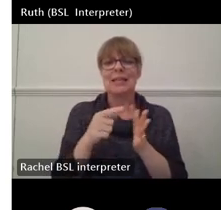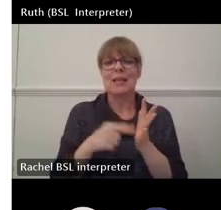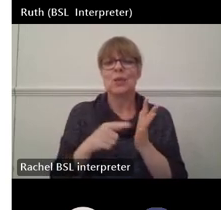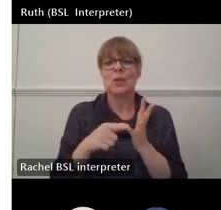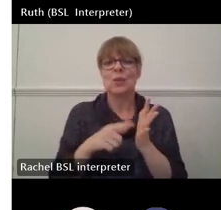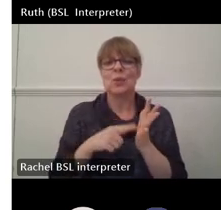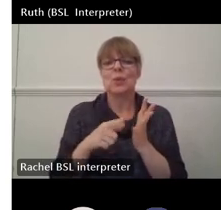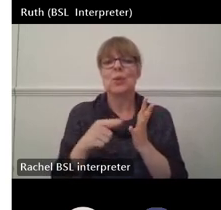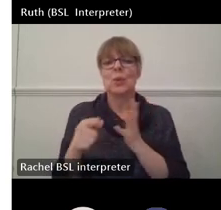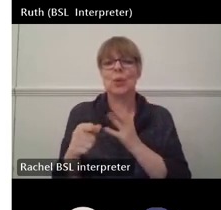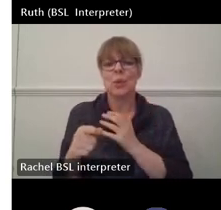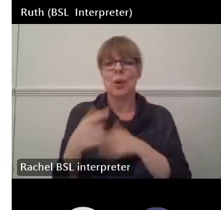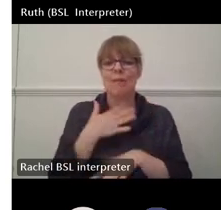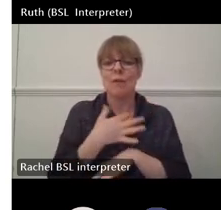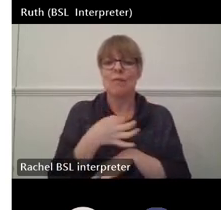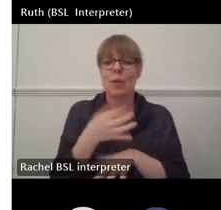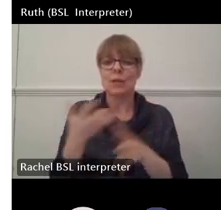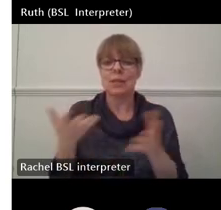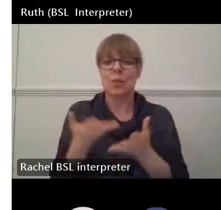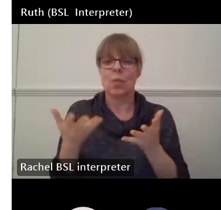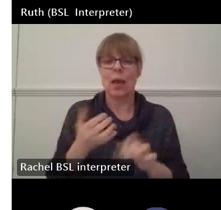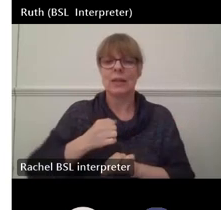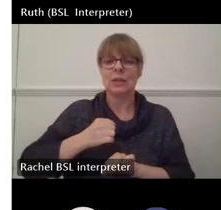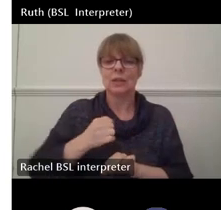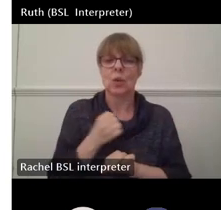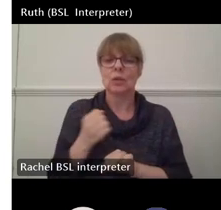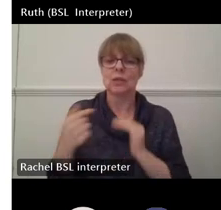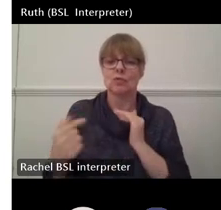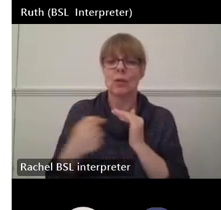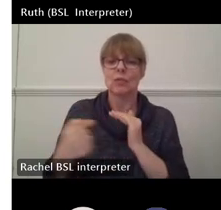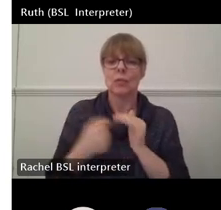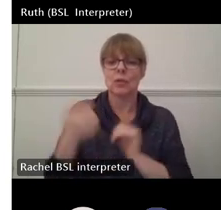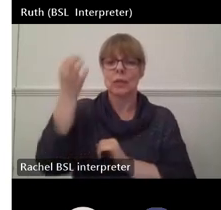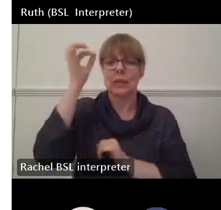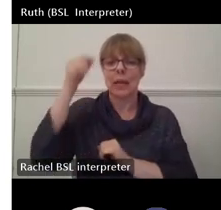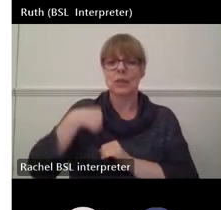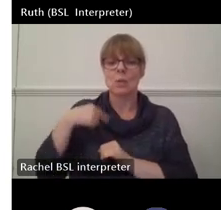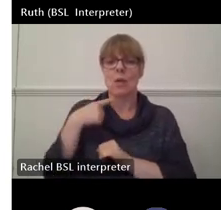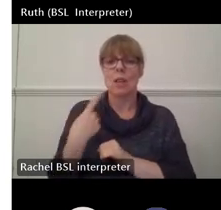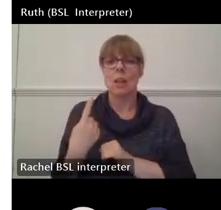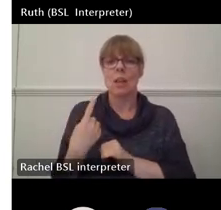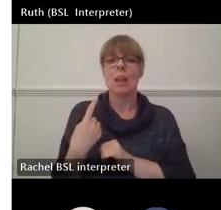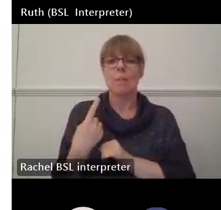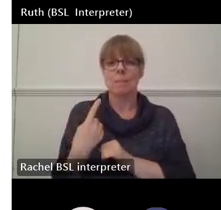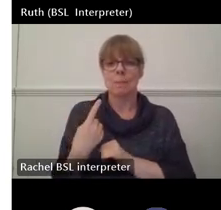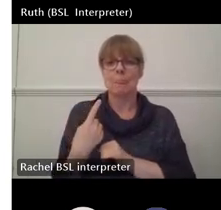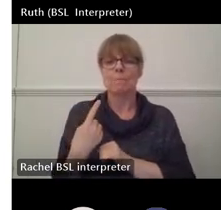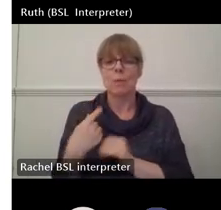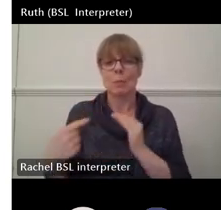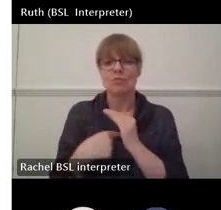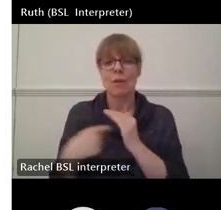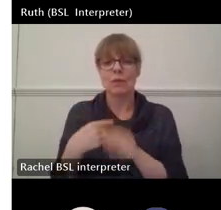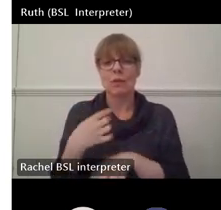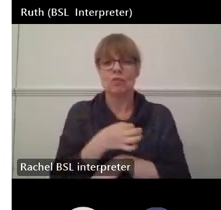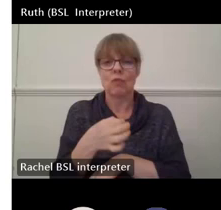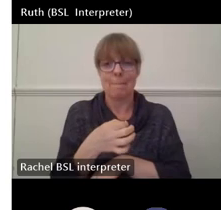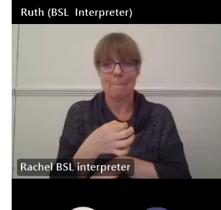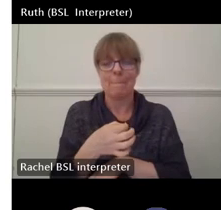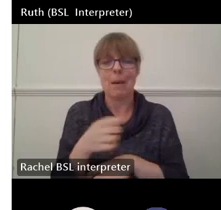Yeah, I volunteer with Scottish Refugee Council as the Refugee Festival Rep. I also volunteer